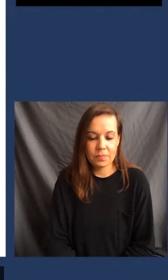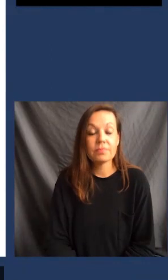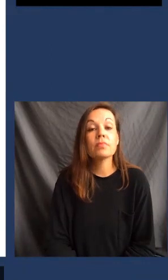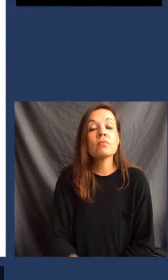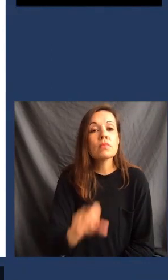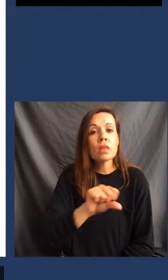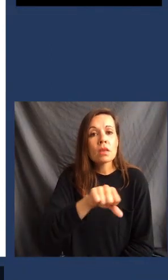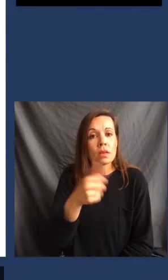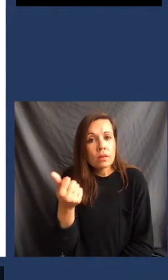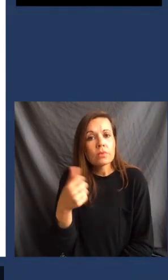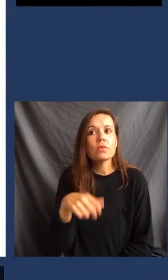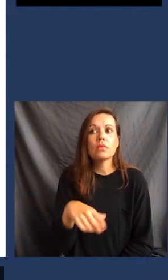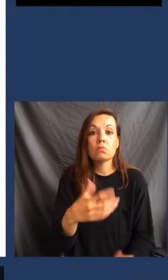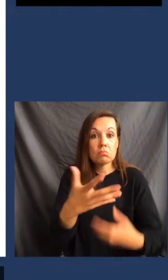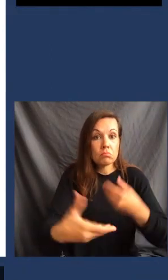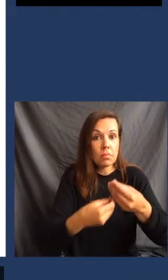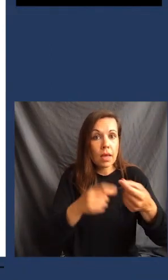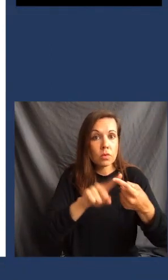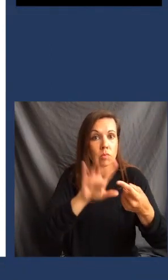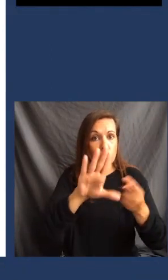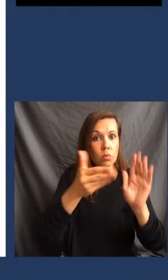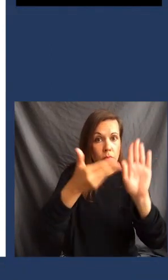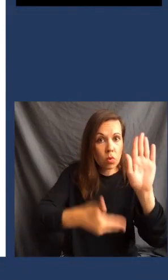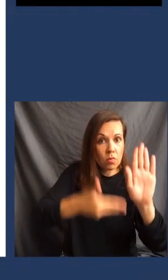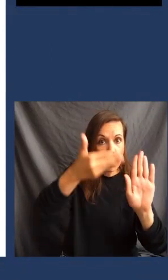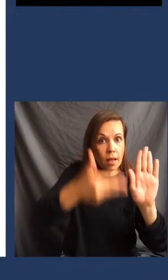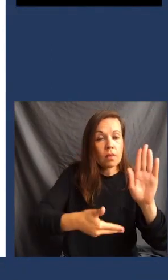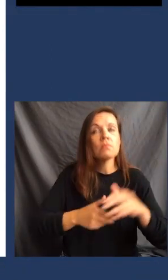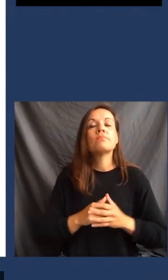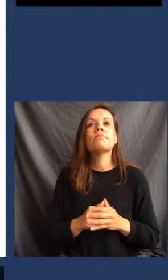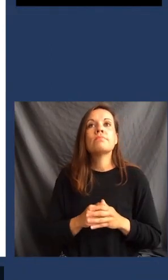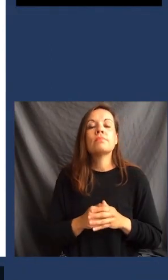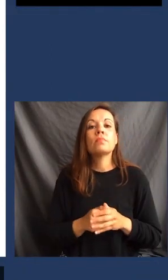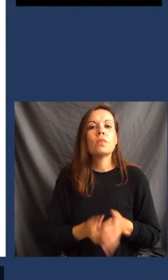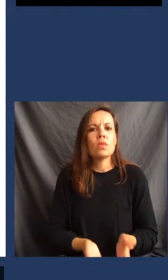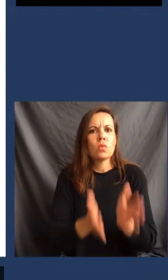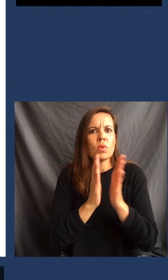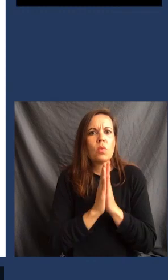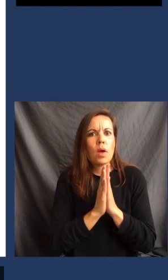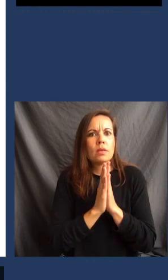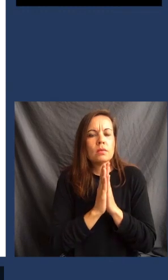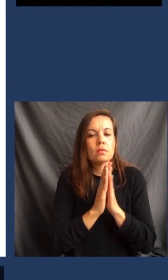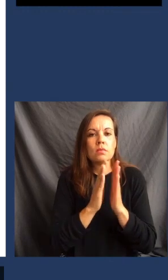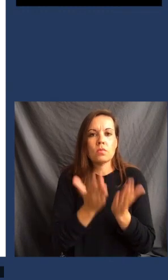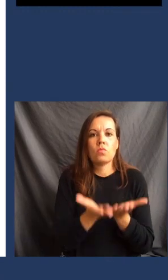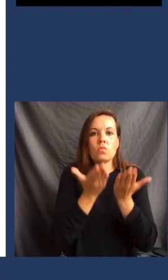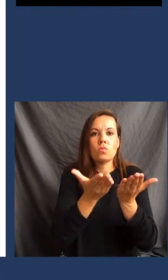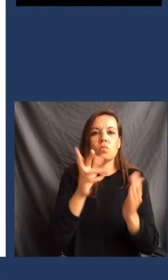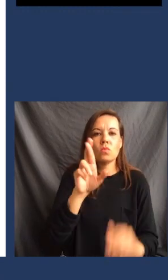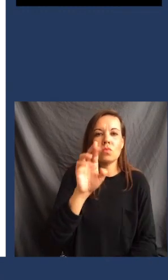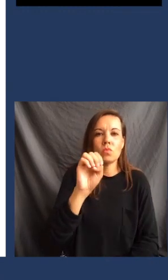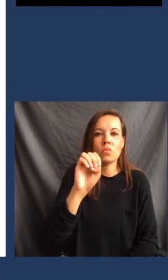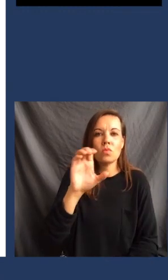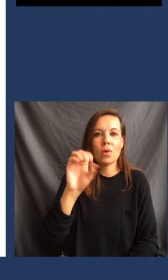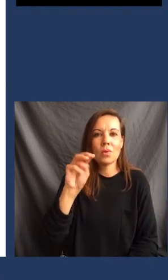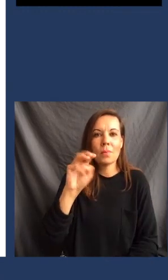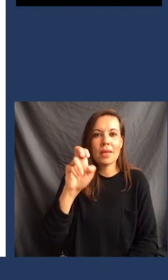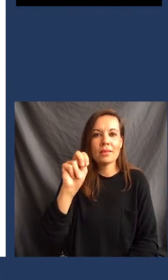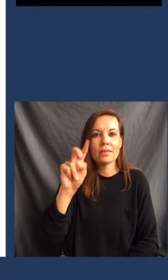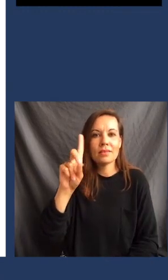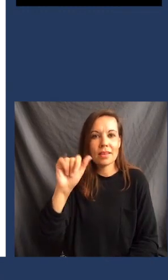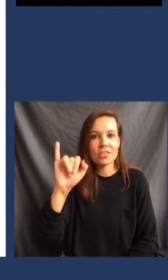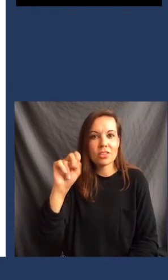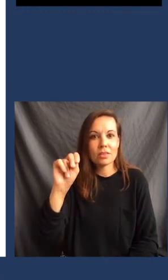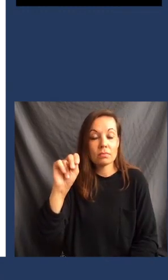Another thing that you may want to add onto your LinkedIn profile is to request a recommendation. Recommendations are a